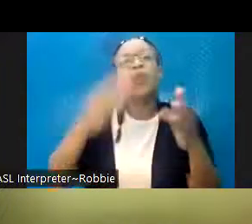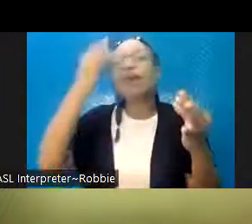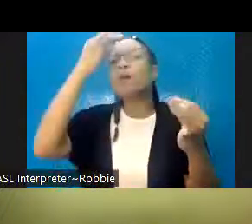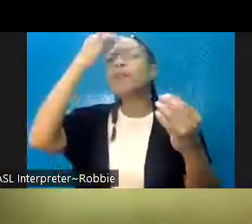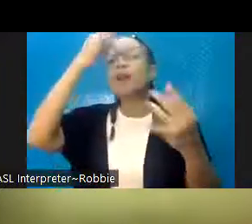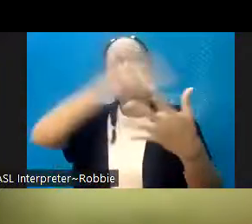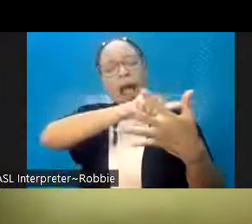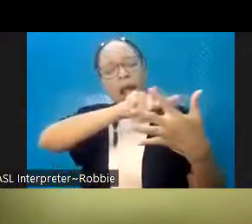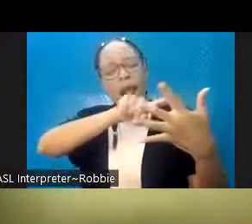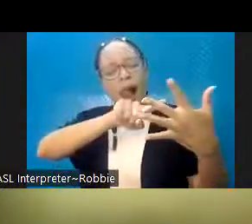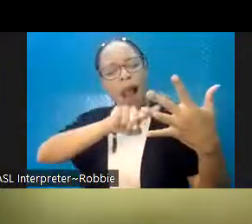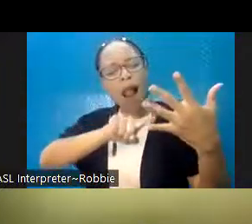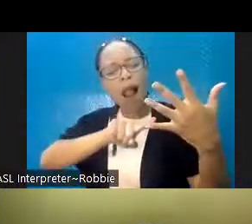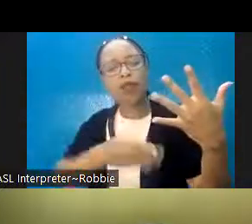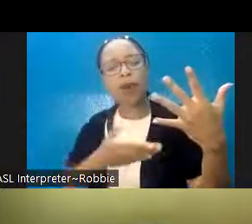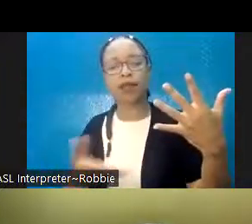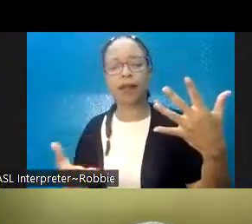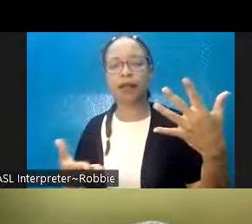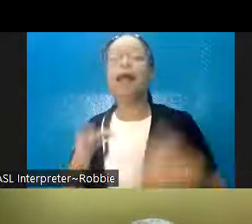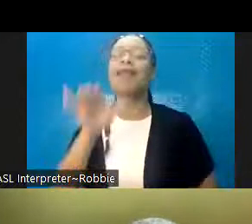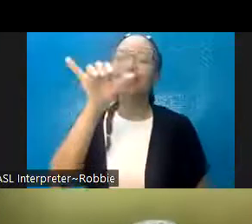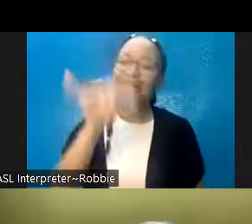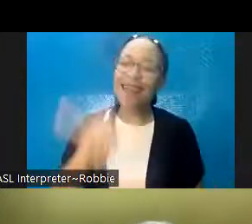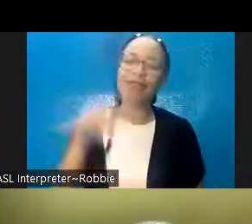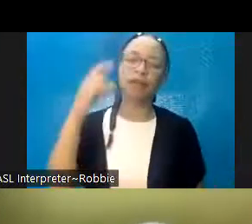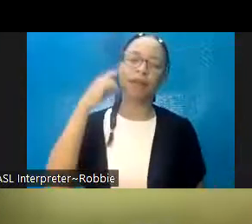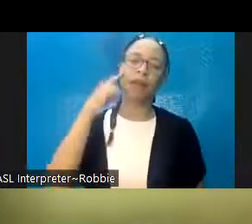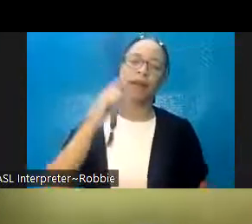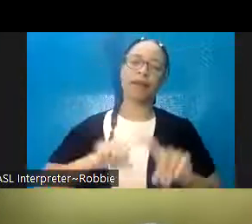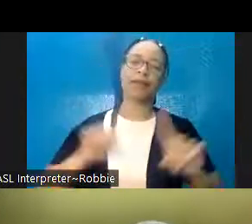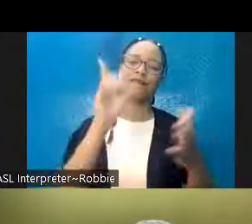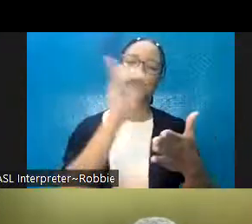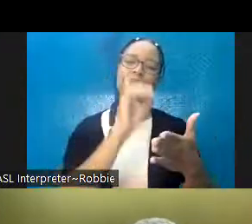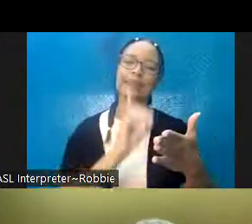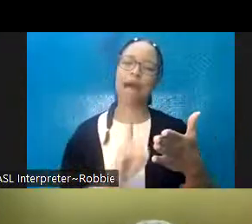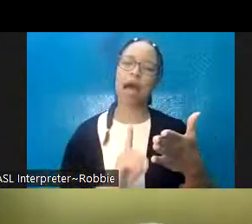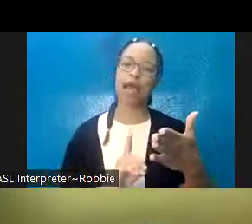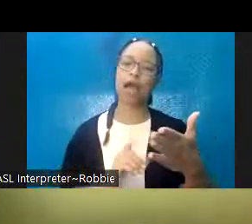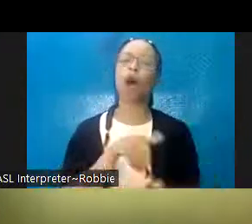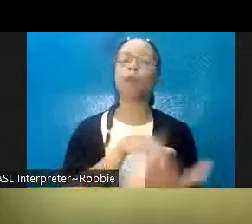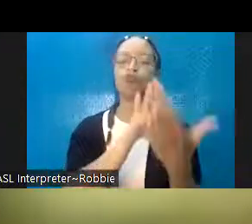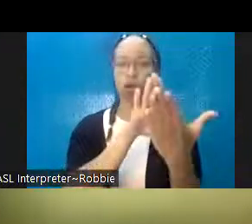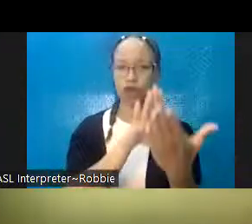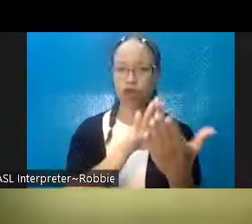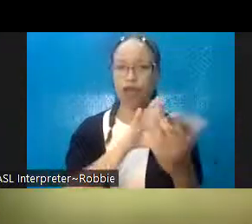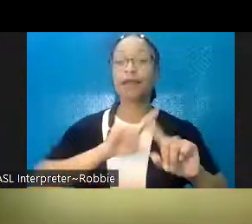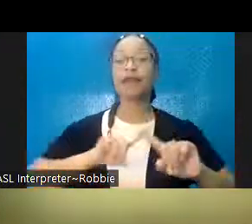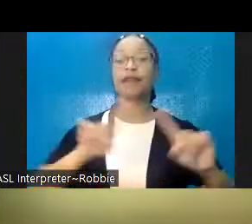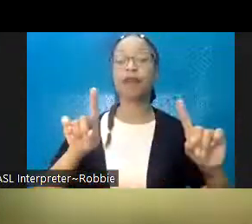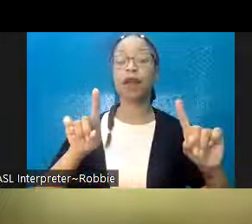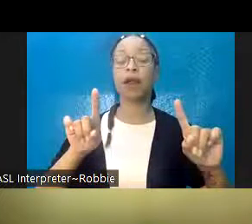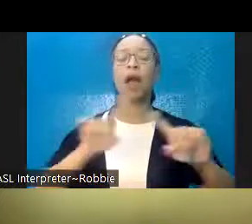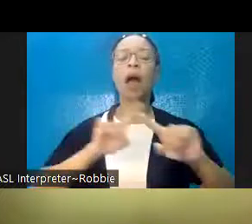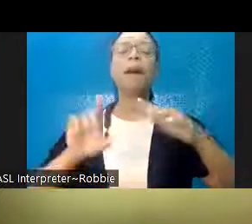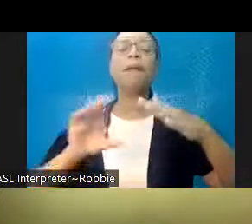those things? That's really when we think about a different design, a whole different approach. But fundamentally,